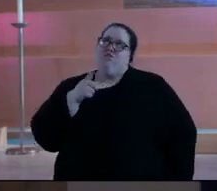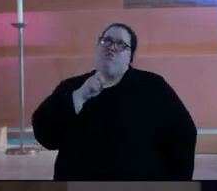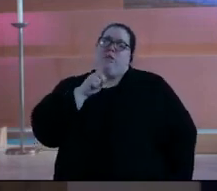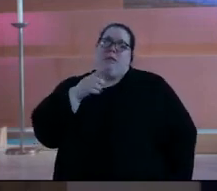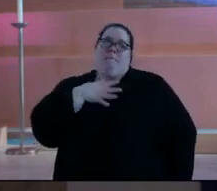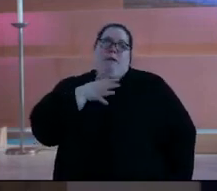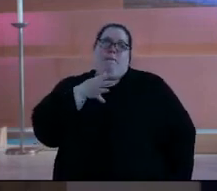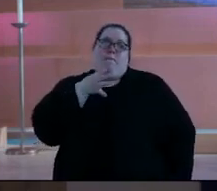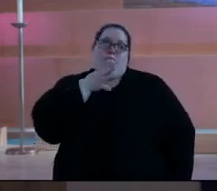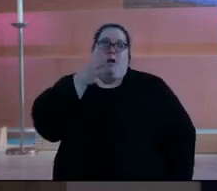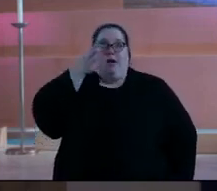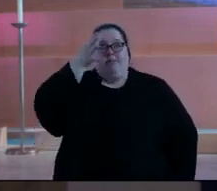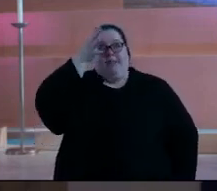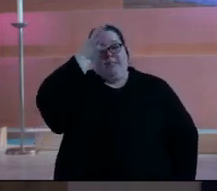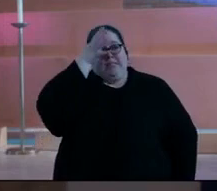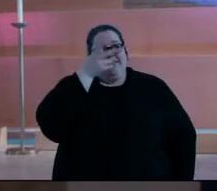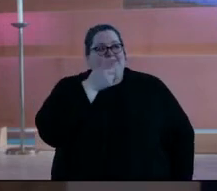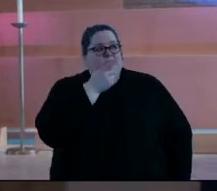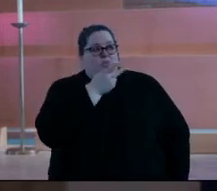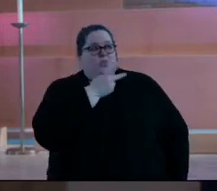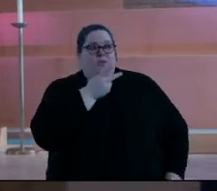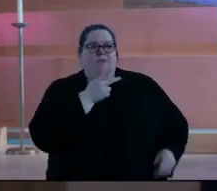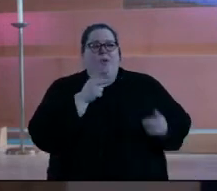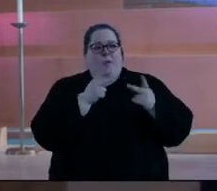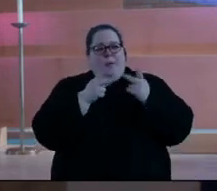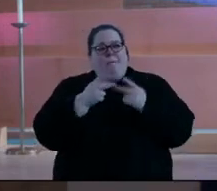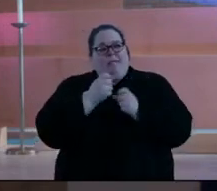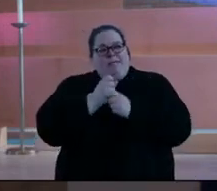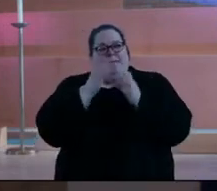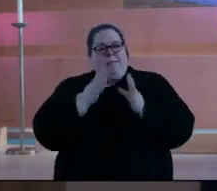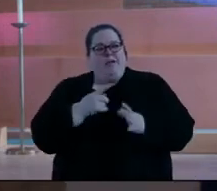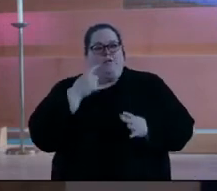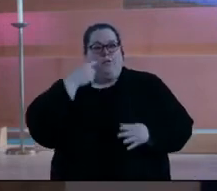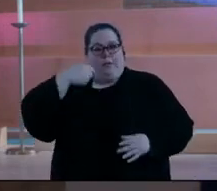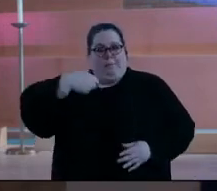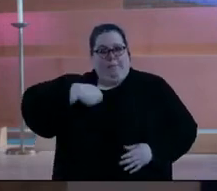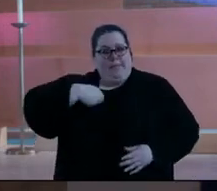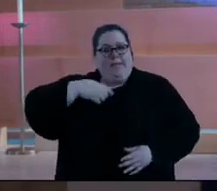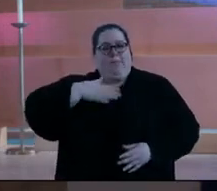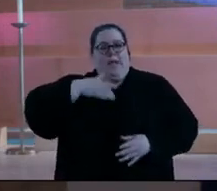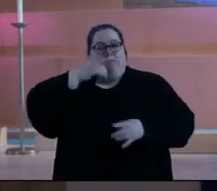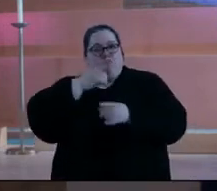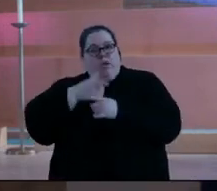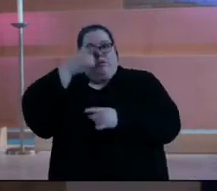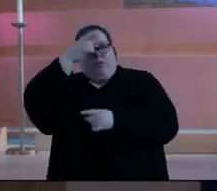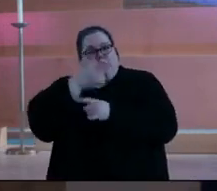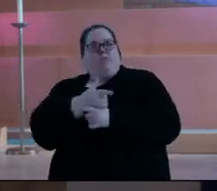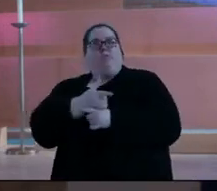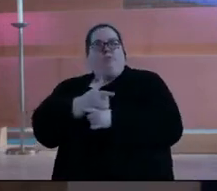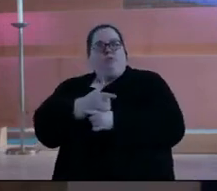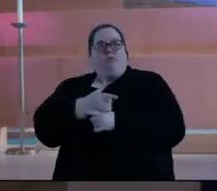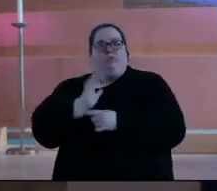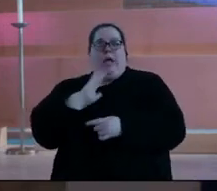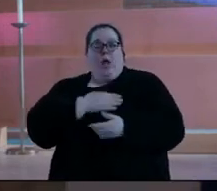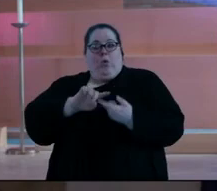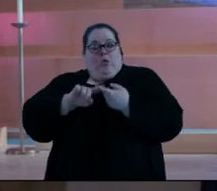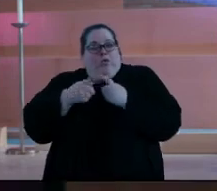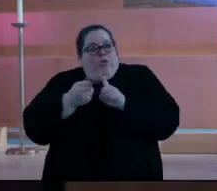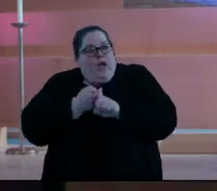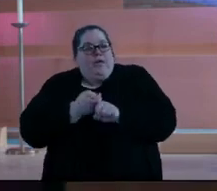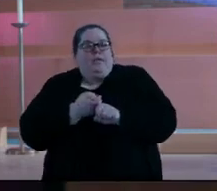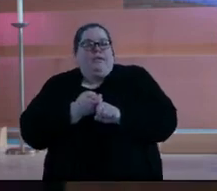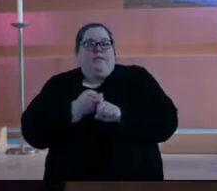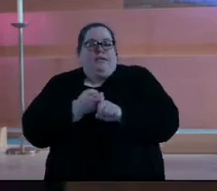parents, placemakers for other people, for me, for my brothers and sisters, for our friends, where, like, you